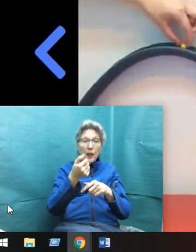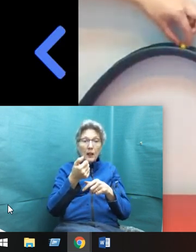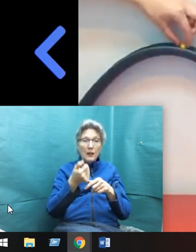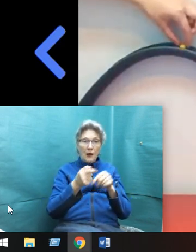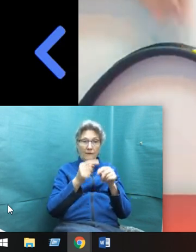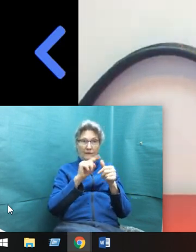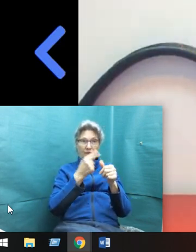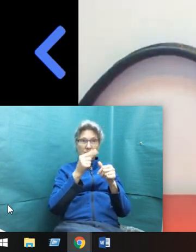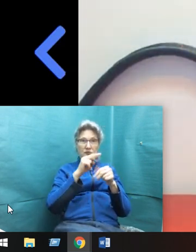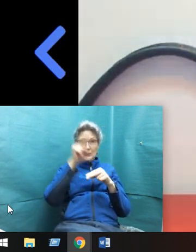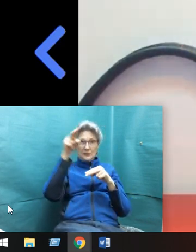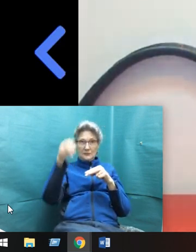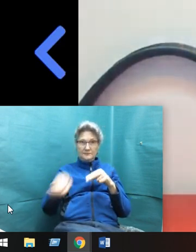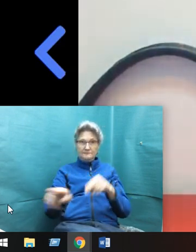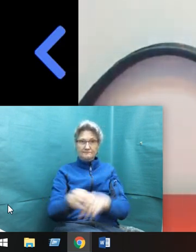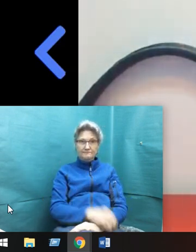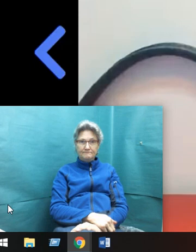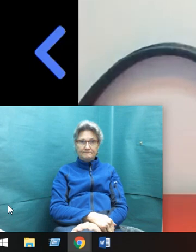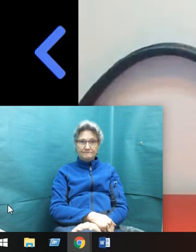hill.